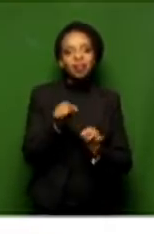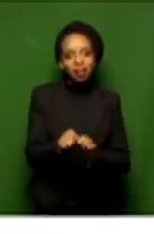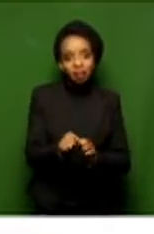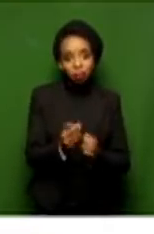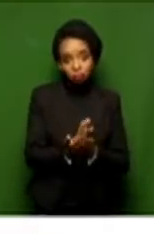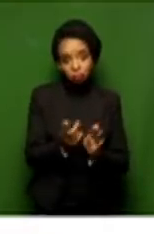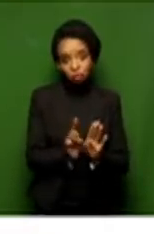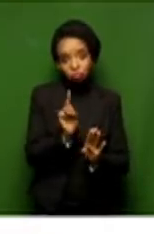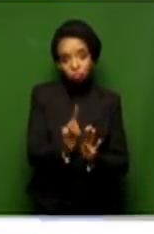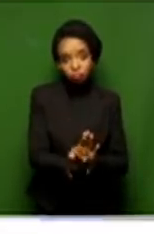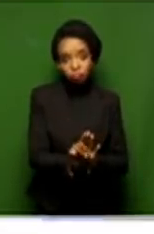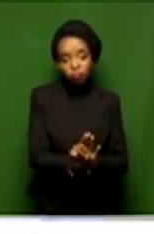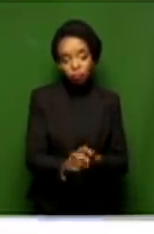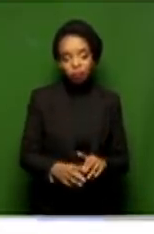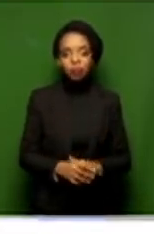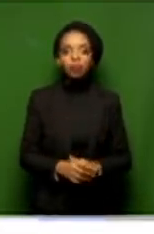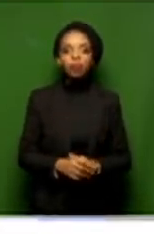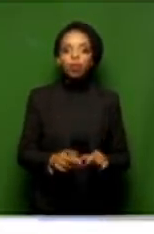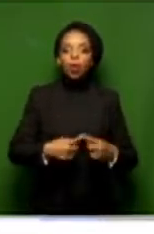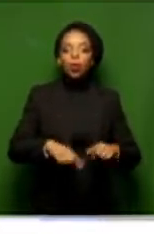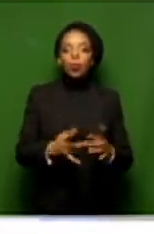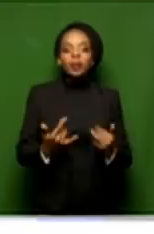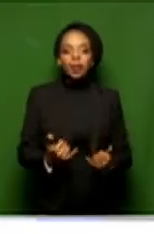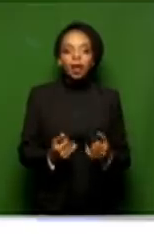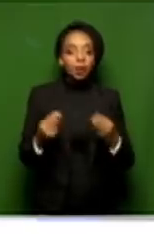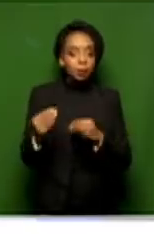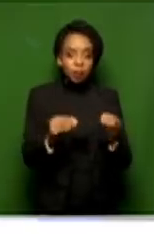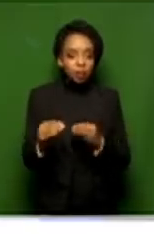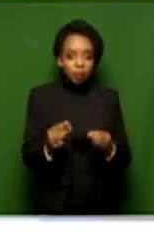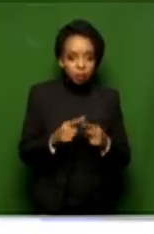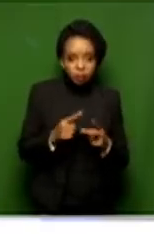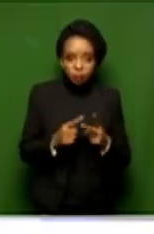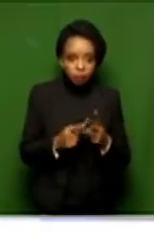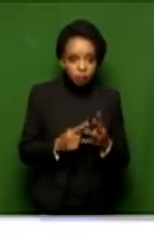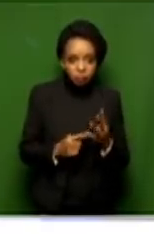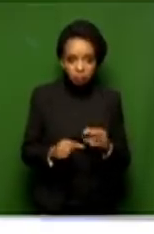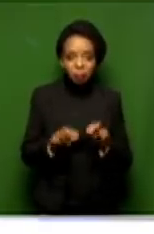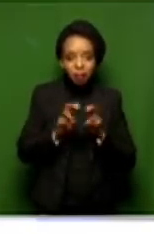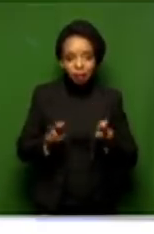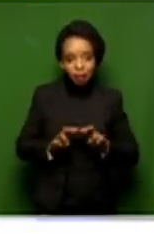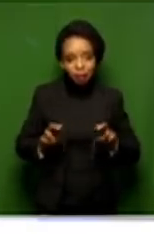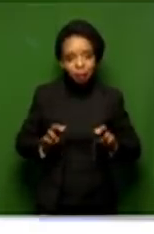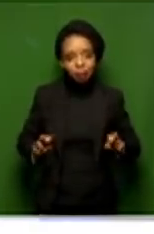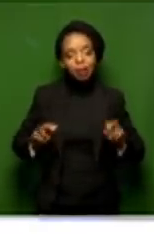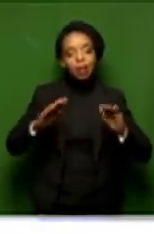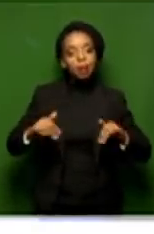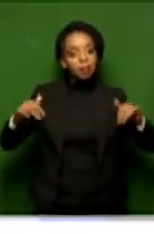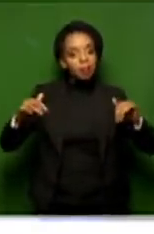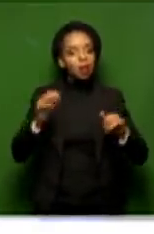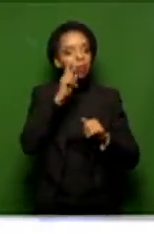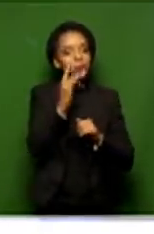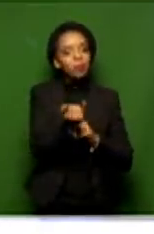regard? So we are busy calculating what the seats are going to look like, and later on we'll have those